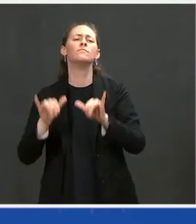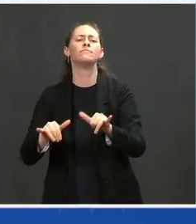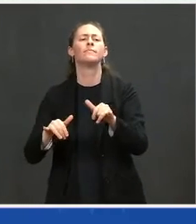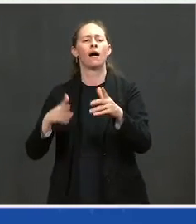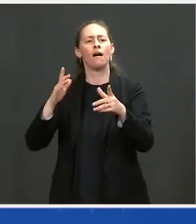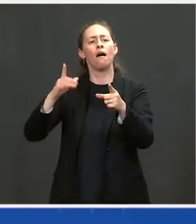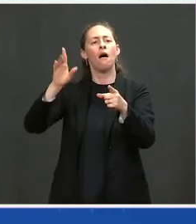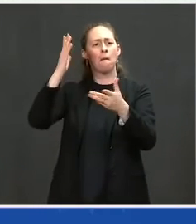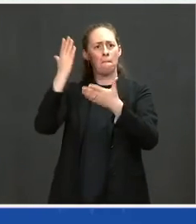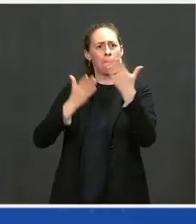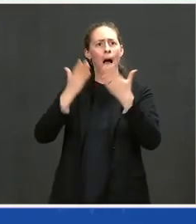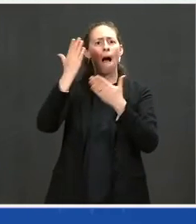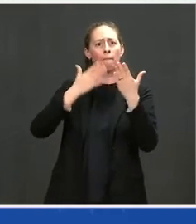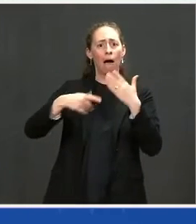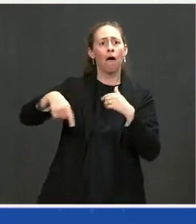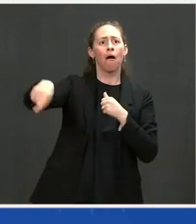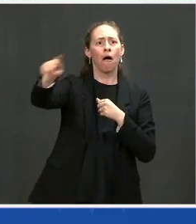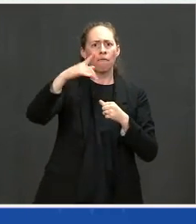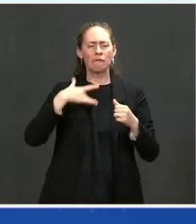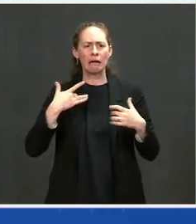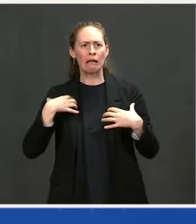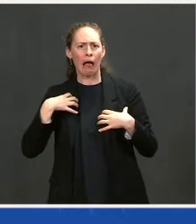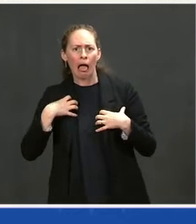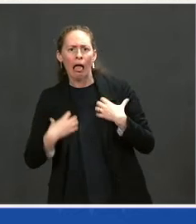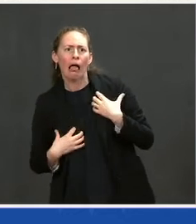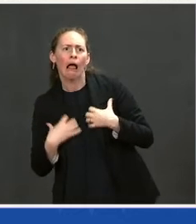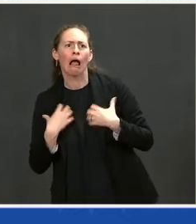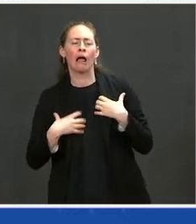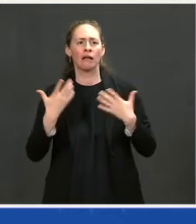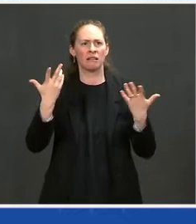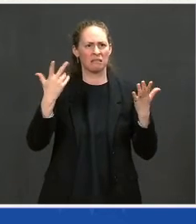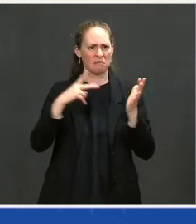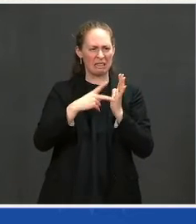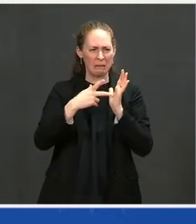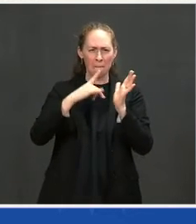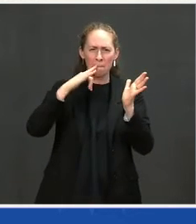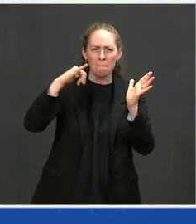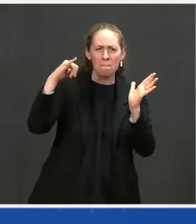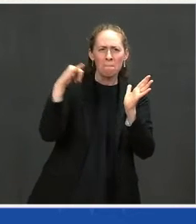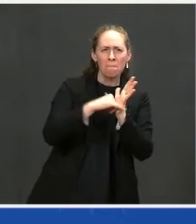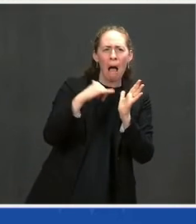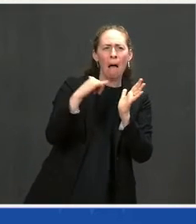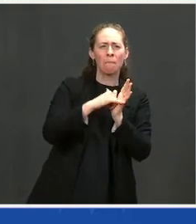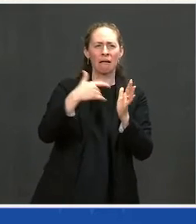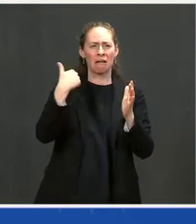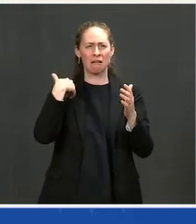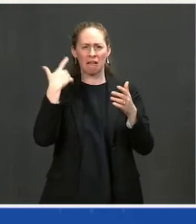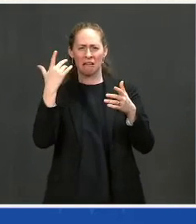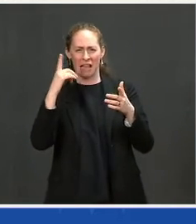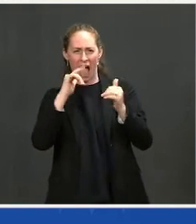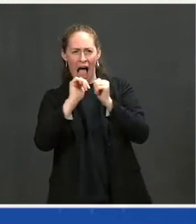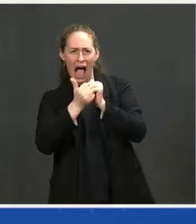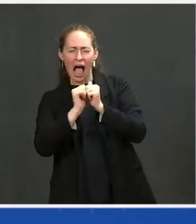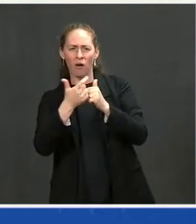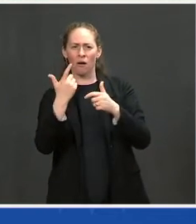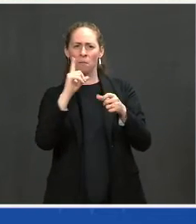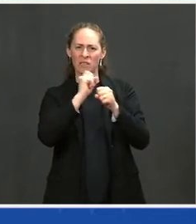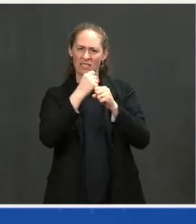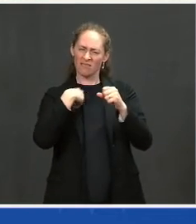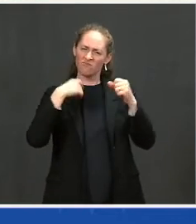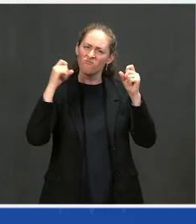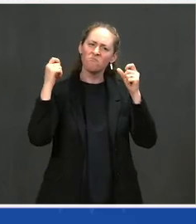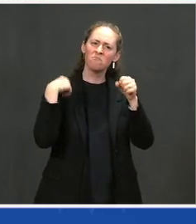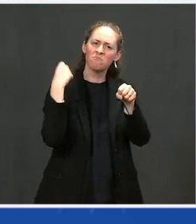I thought, many of you thought there was no possibility of my getting the plan I got passed without any Republican